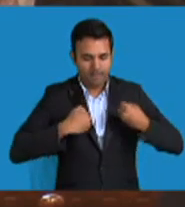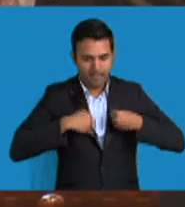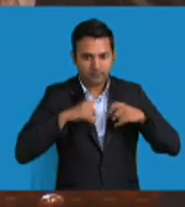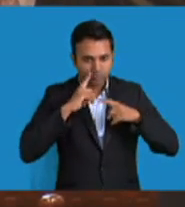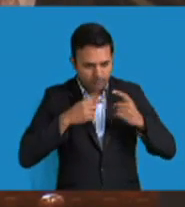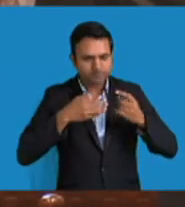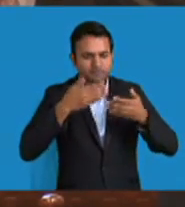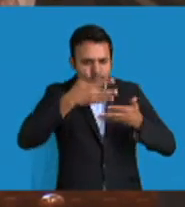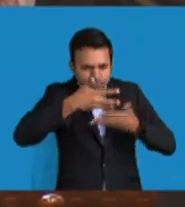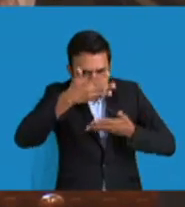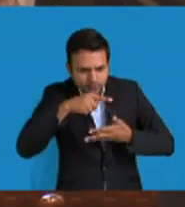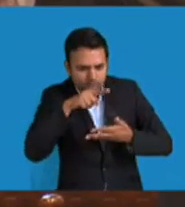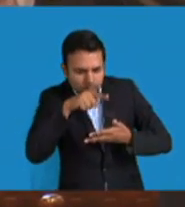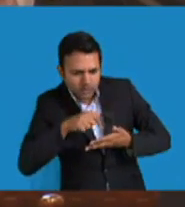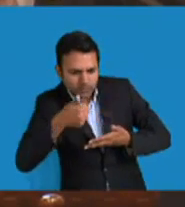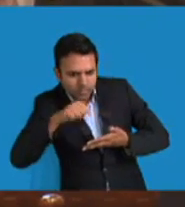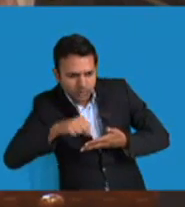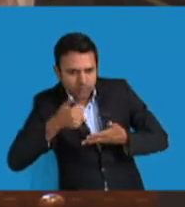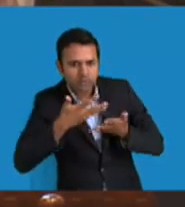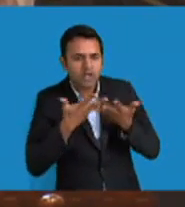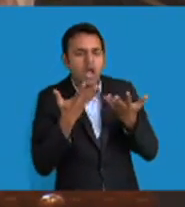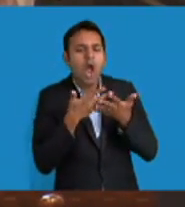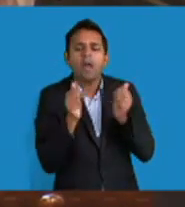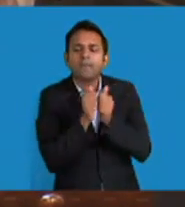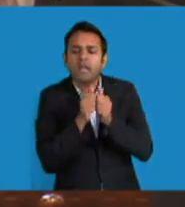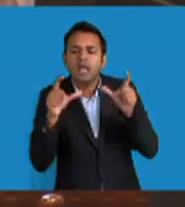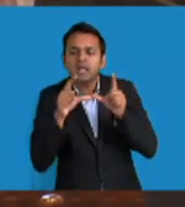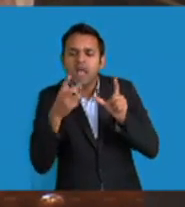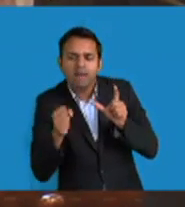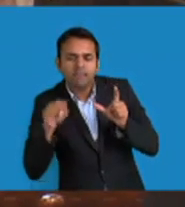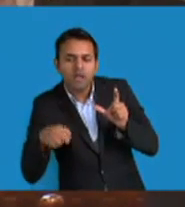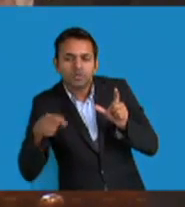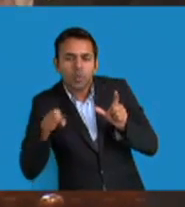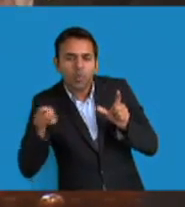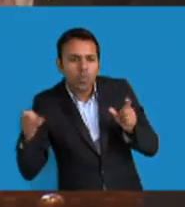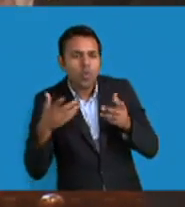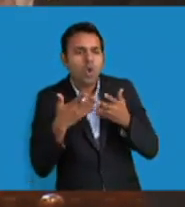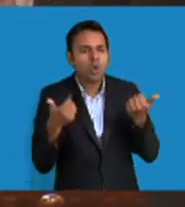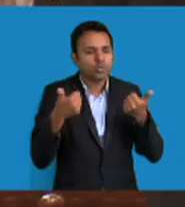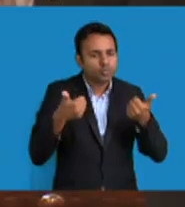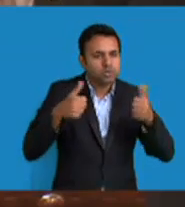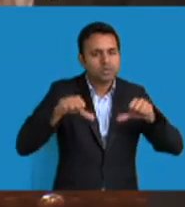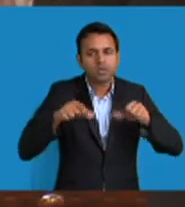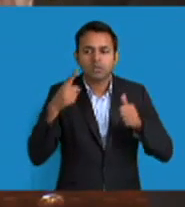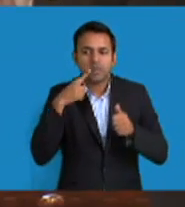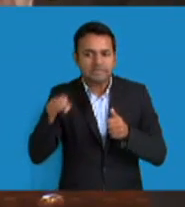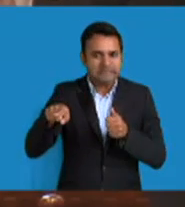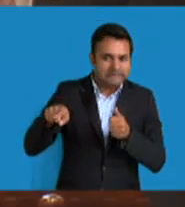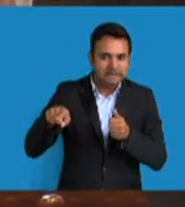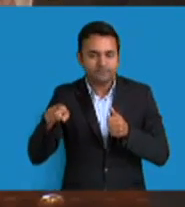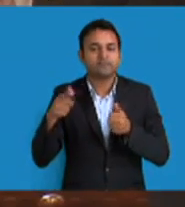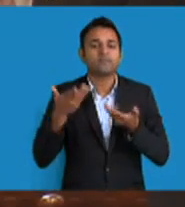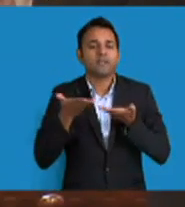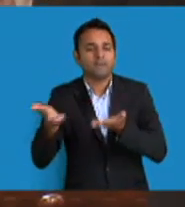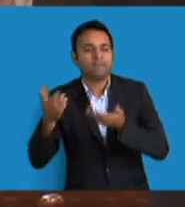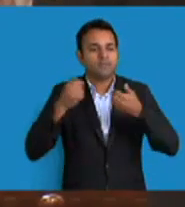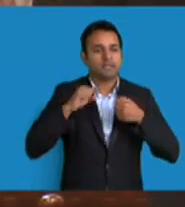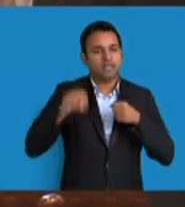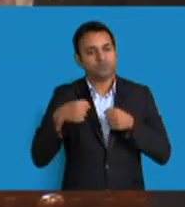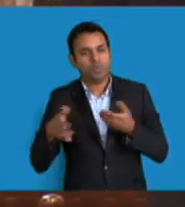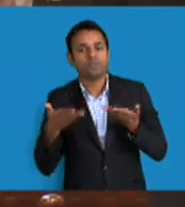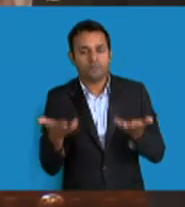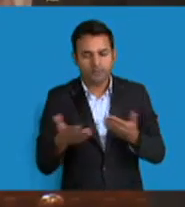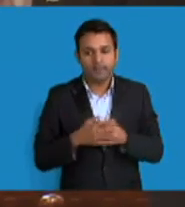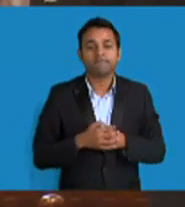licenses for inshore areas. Madam Speaker, the latest initiative to control depletion of fish stocks, in addition